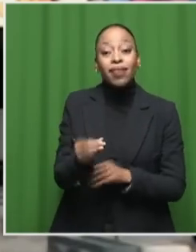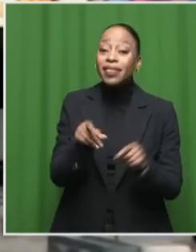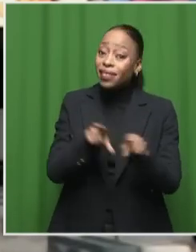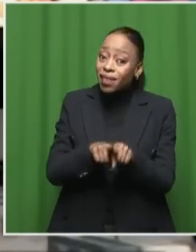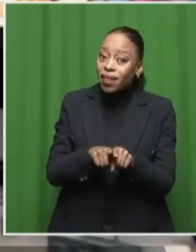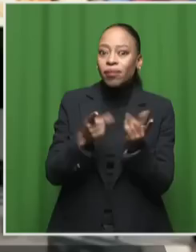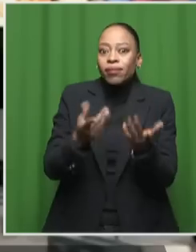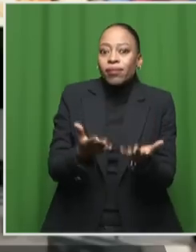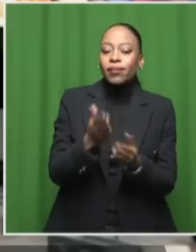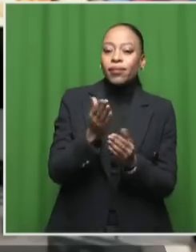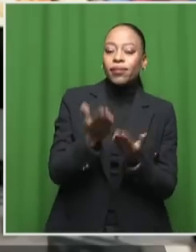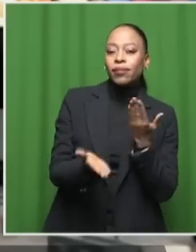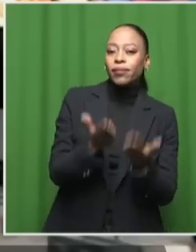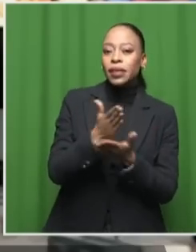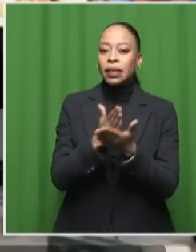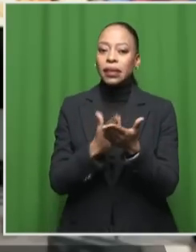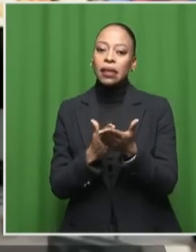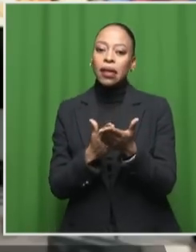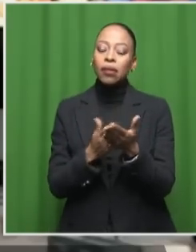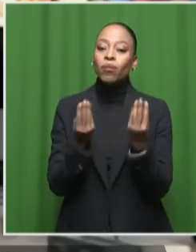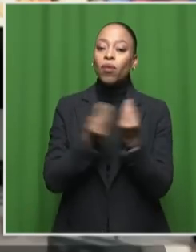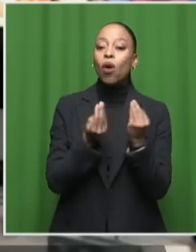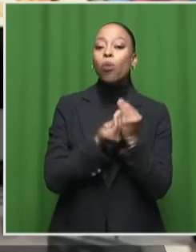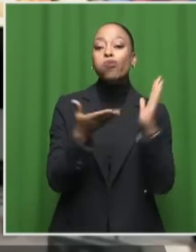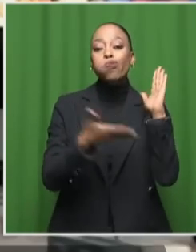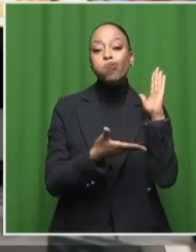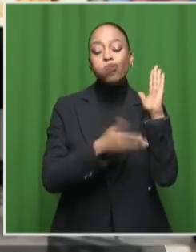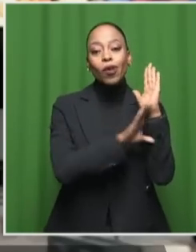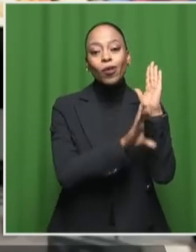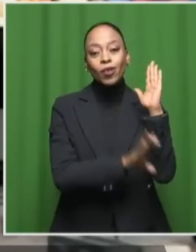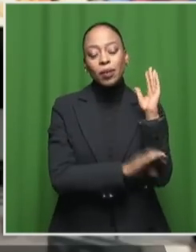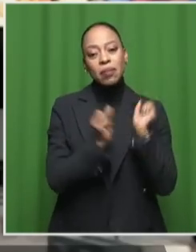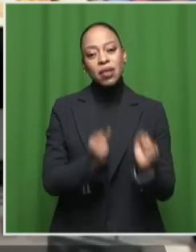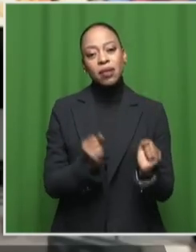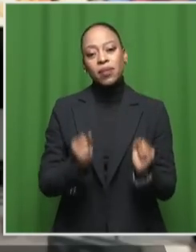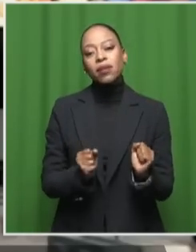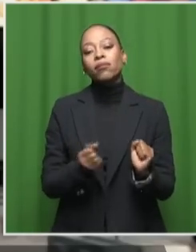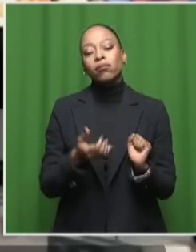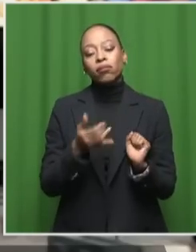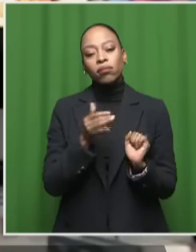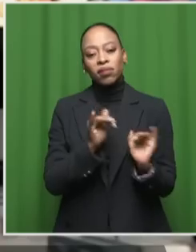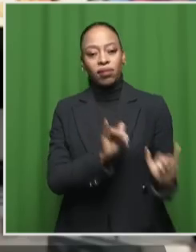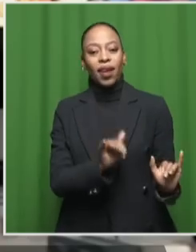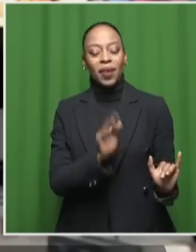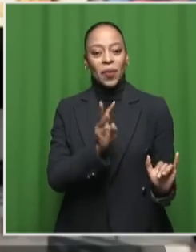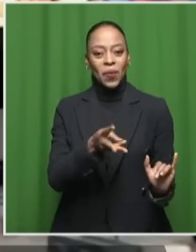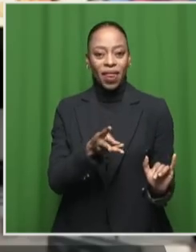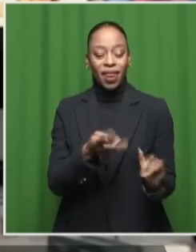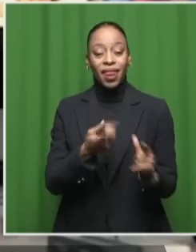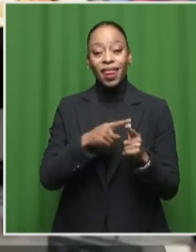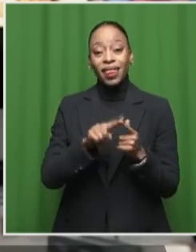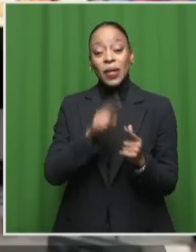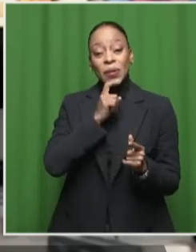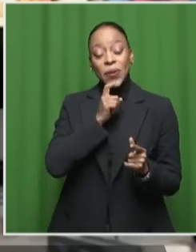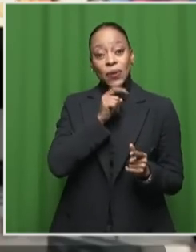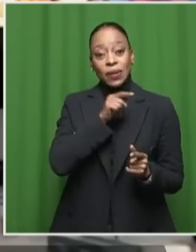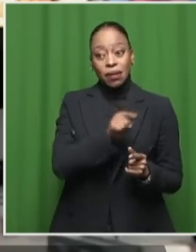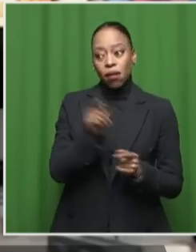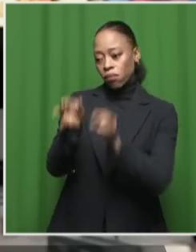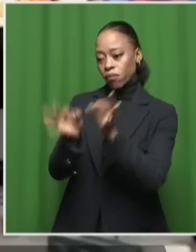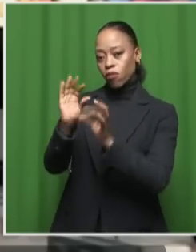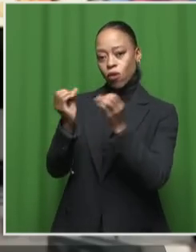those founding provisions of our Constitution are going to remain in place. And it's within that space that parties have